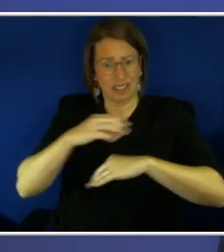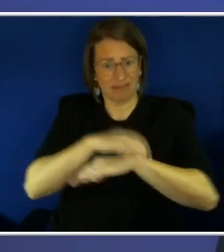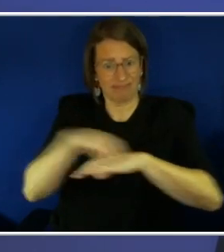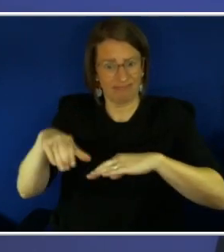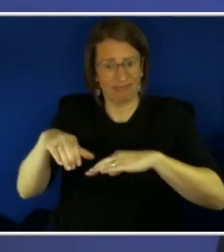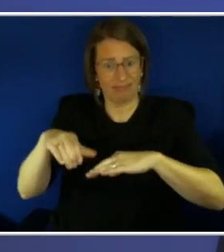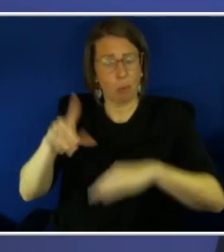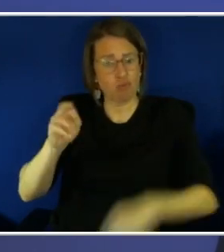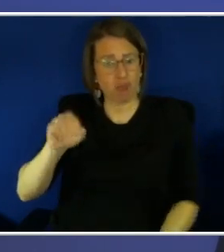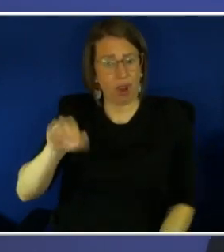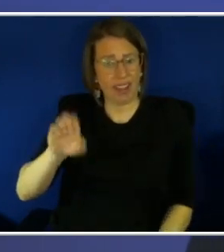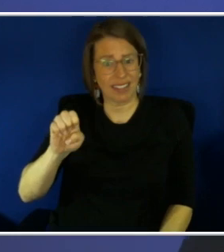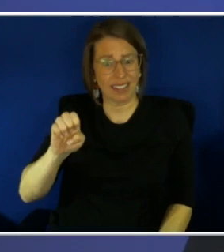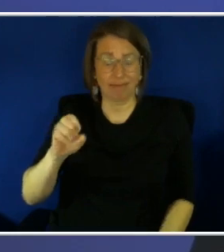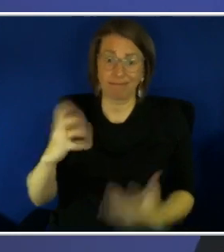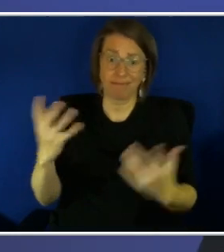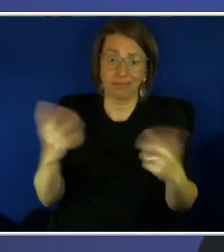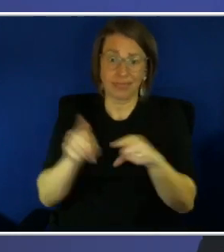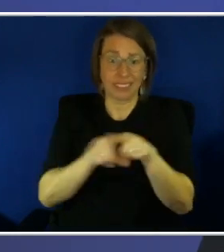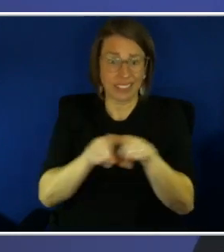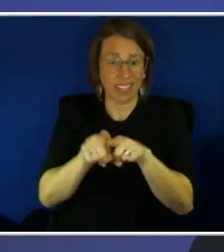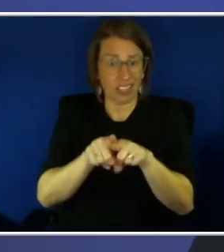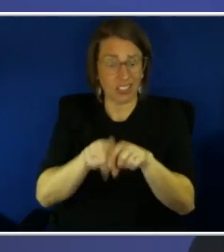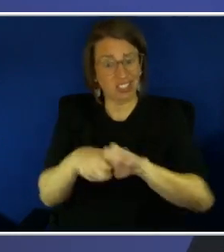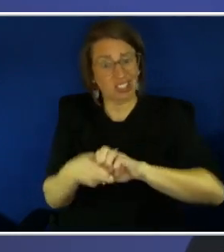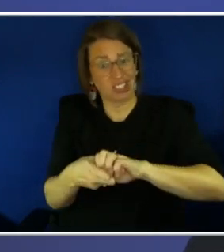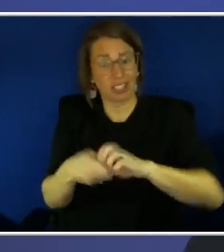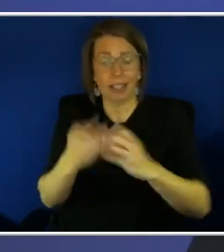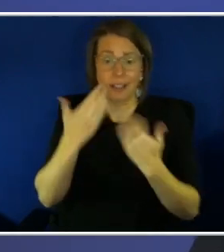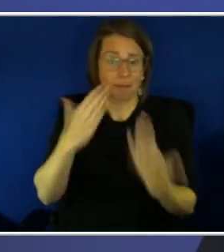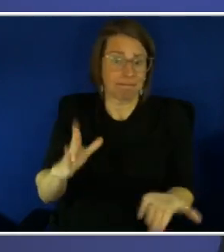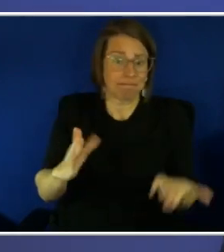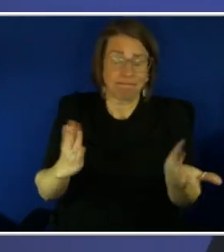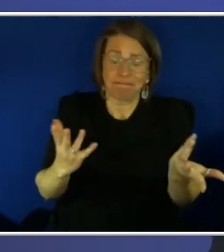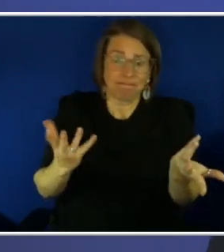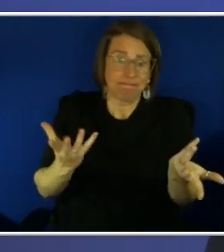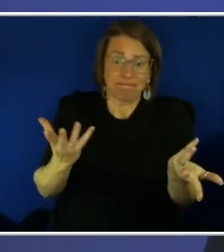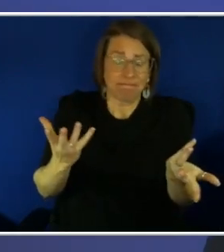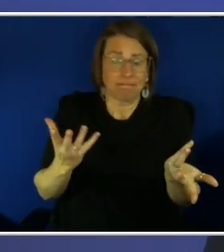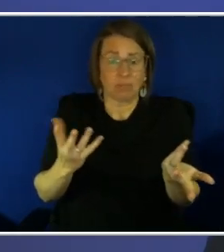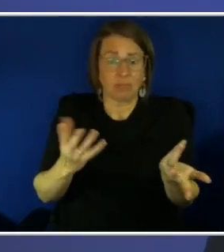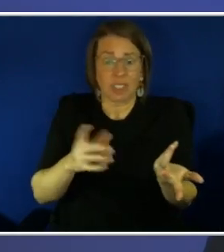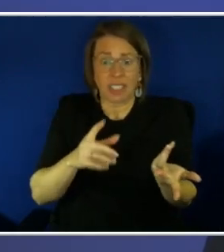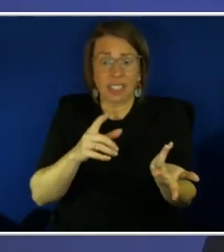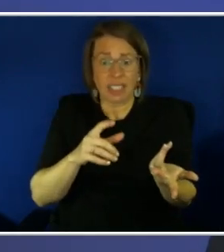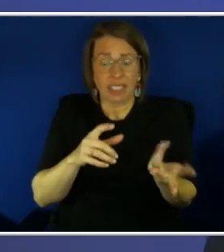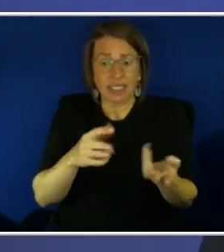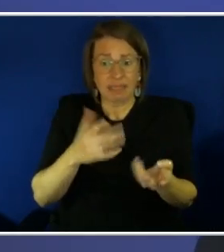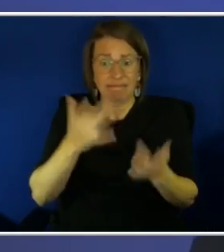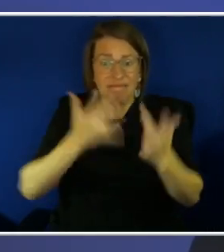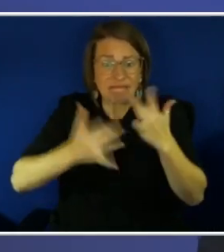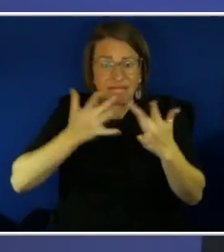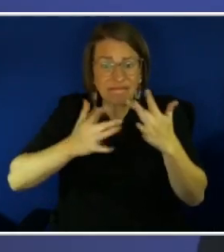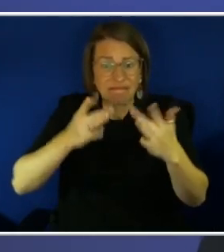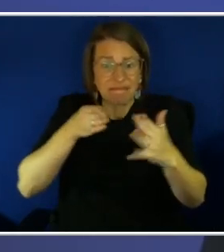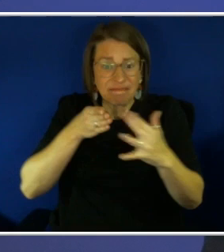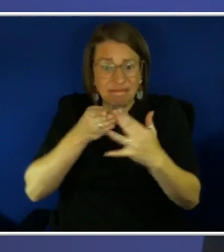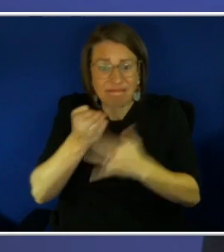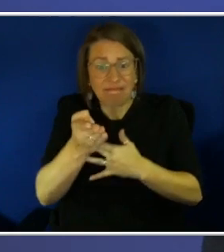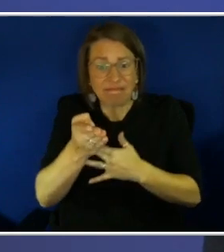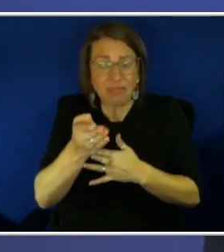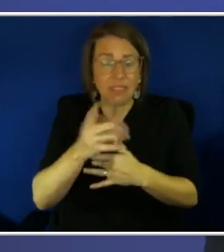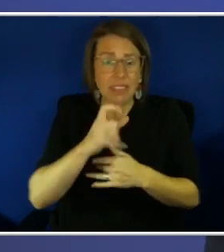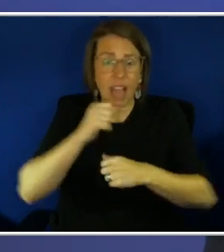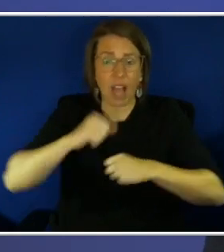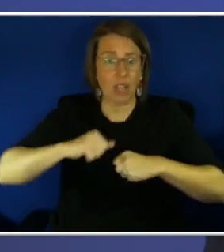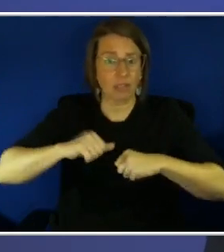happened. It's a confined space, not very wide. And you could tell right off the bat that